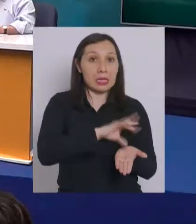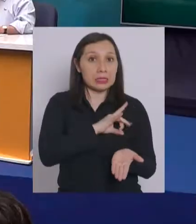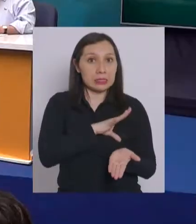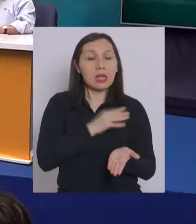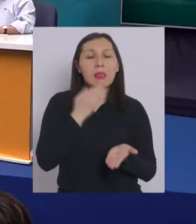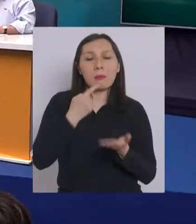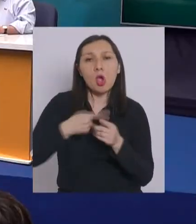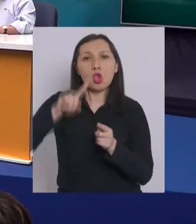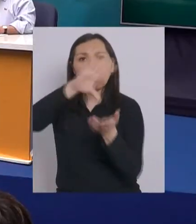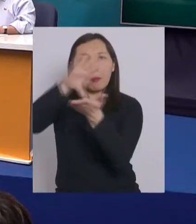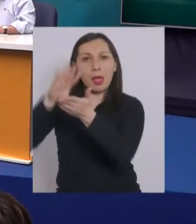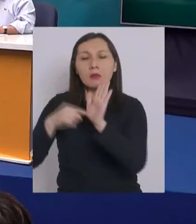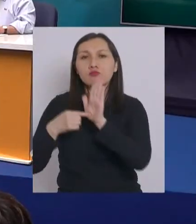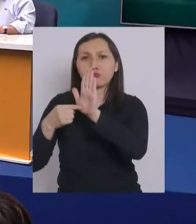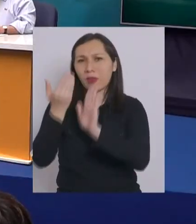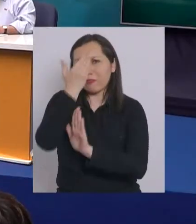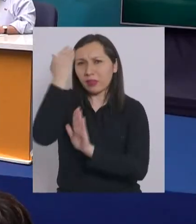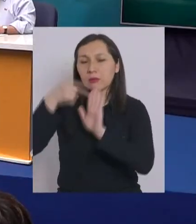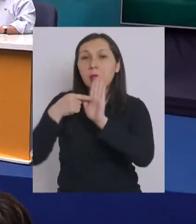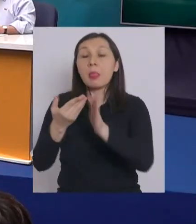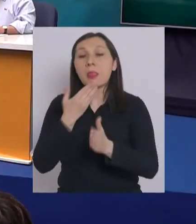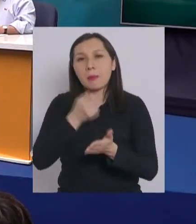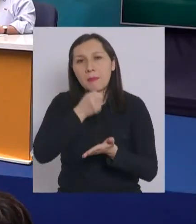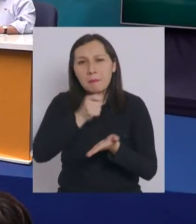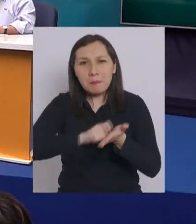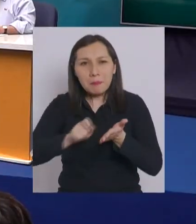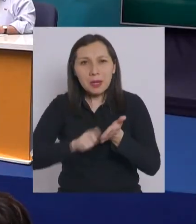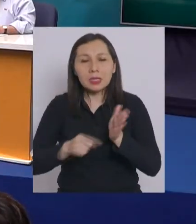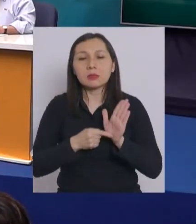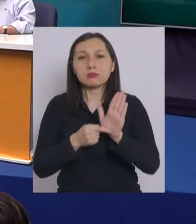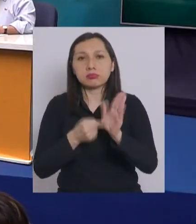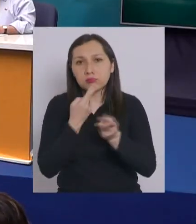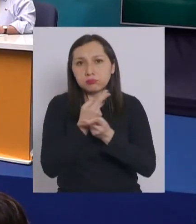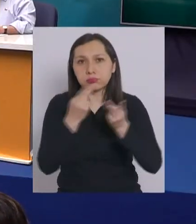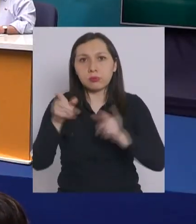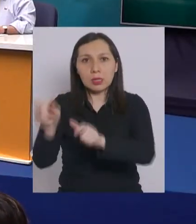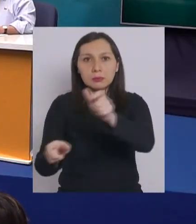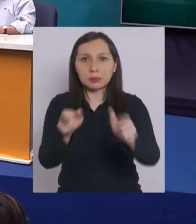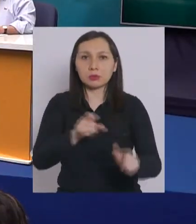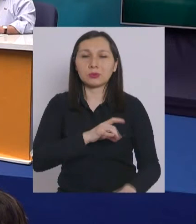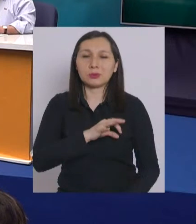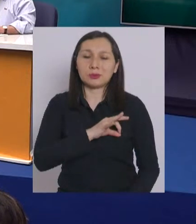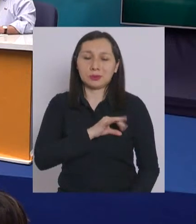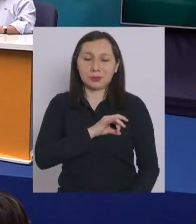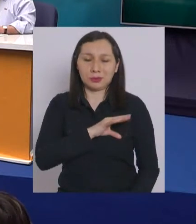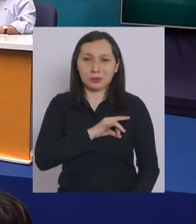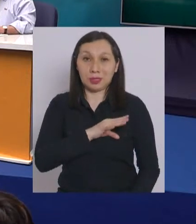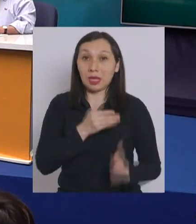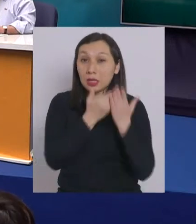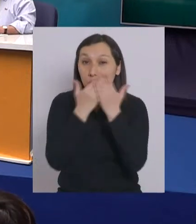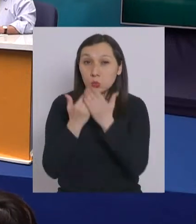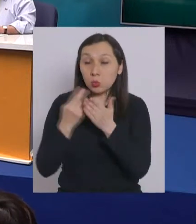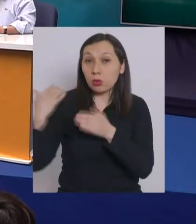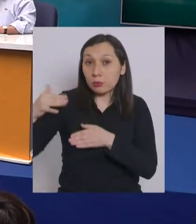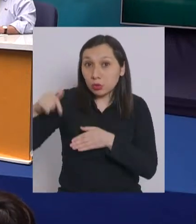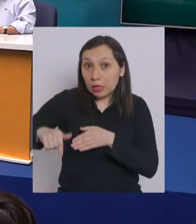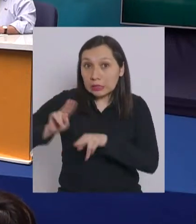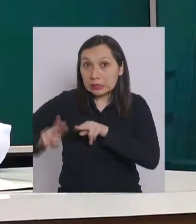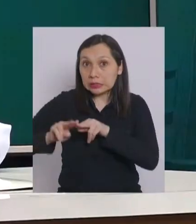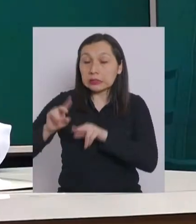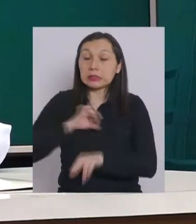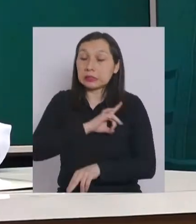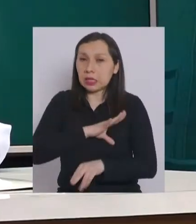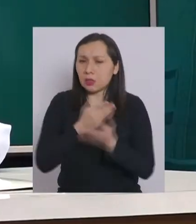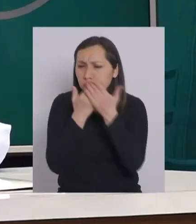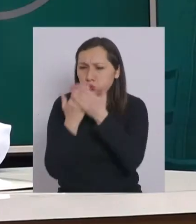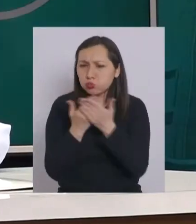that have been presented to national and international experts, and also to the press and to the citizens in Chile. The importance of